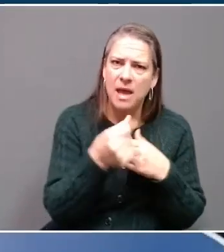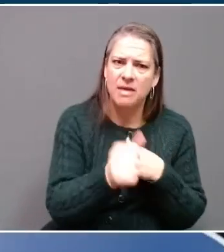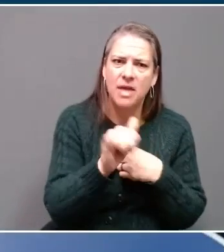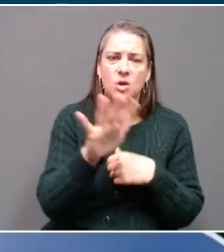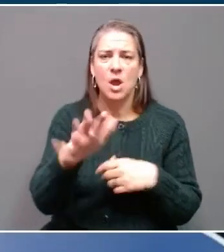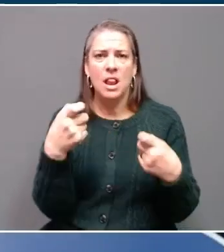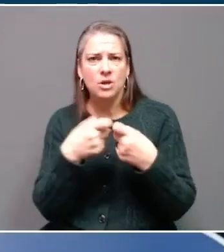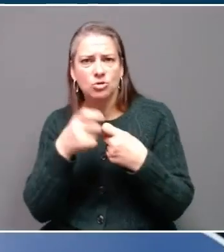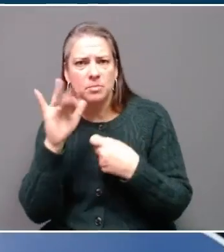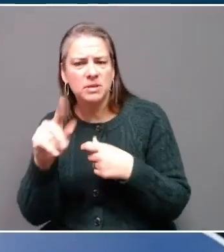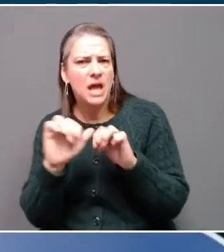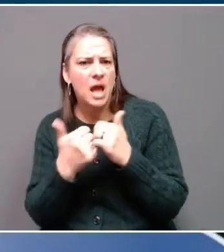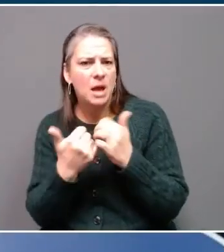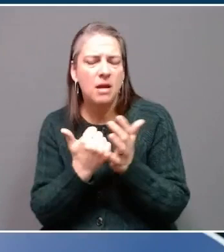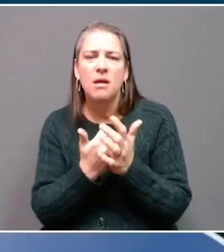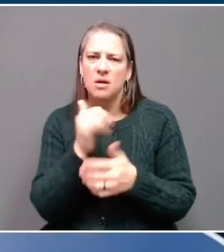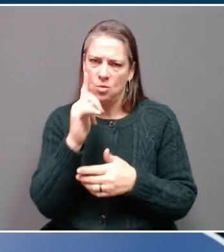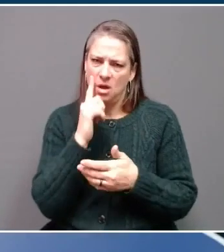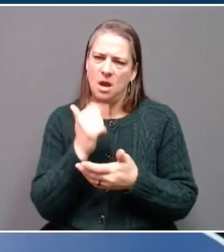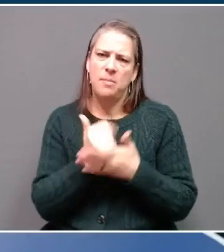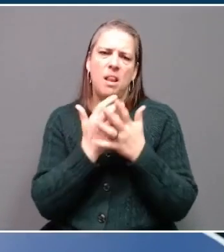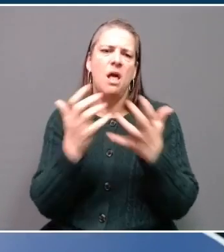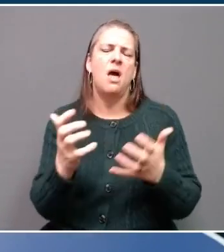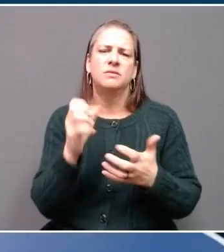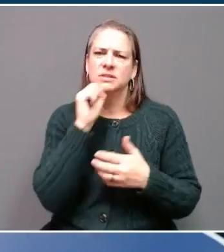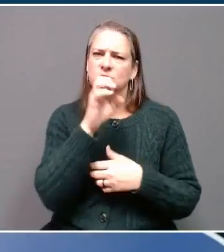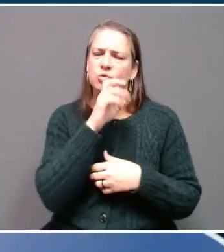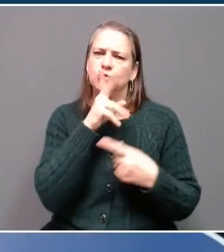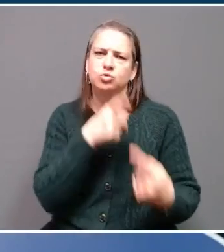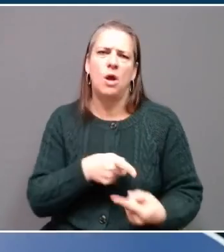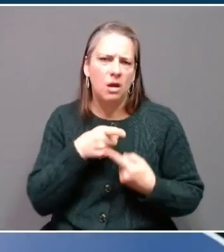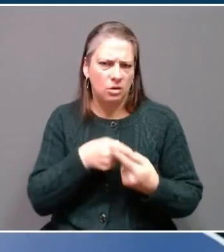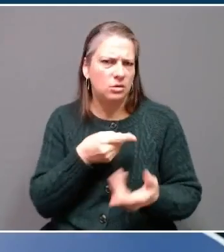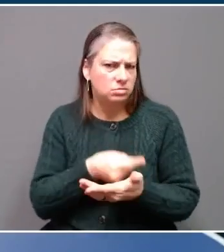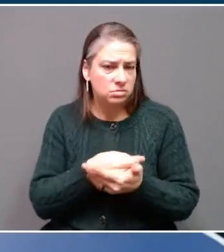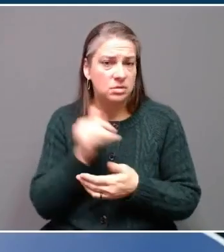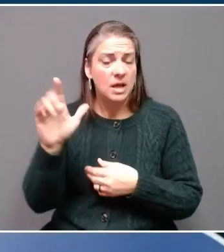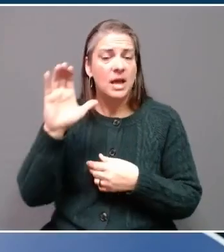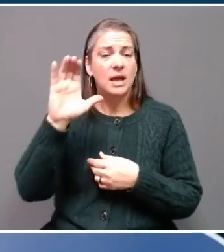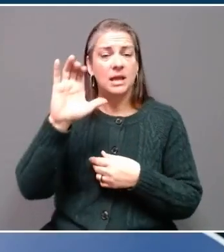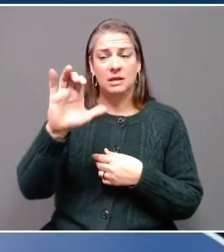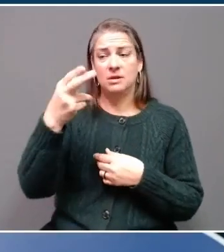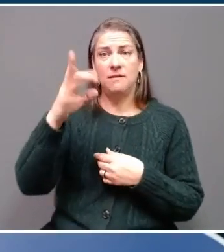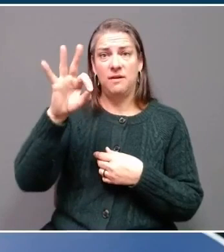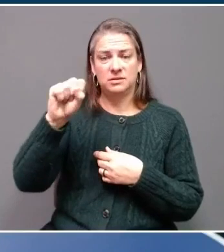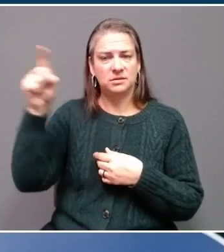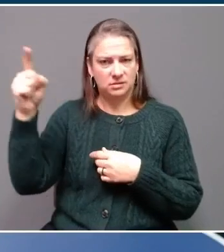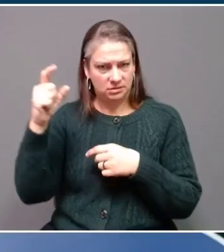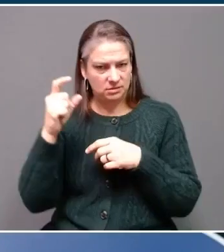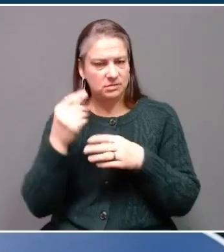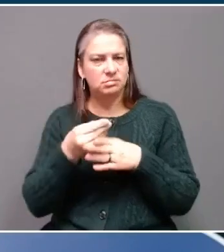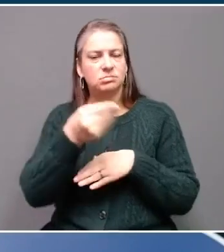it especially helps a lot of struggling seniors that are out there. It's administered by the Cabinet for Health and Family Services in partnership with our